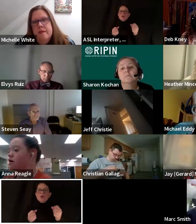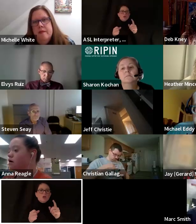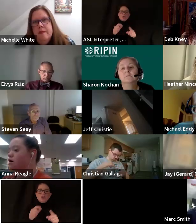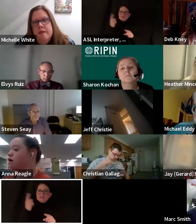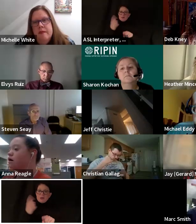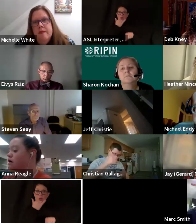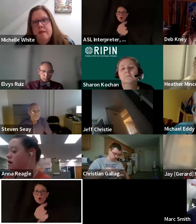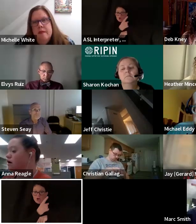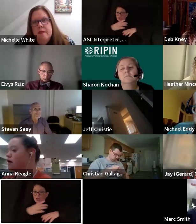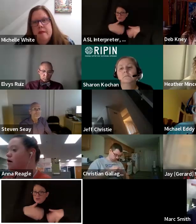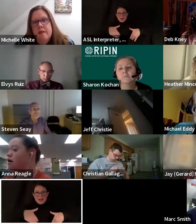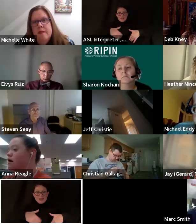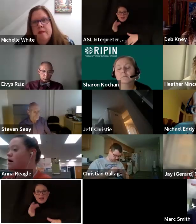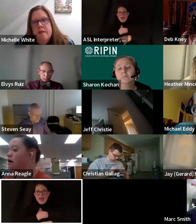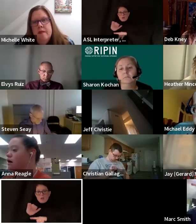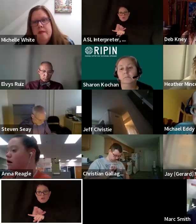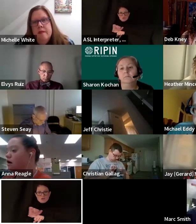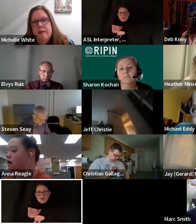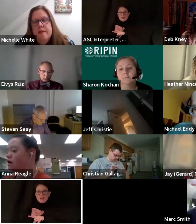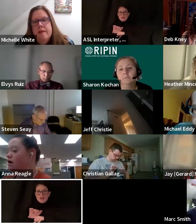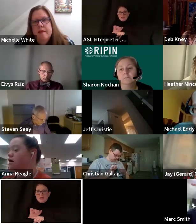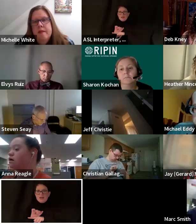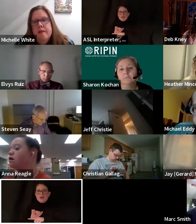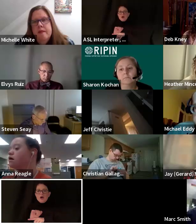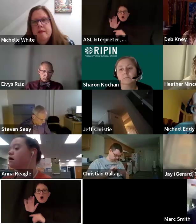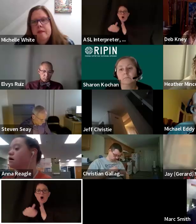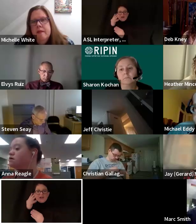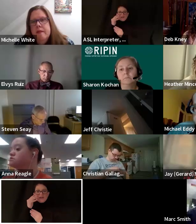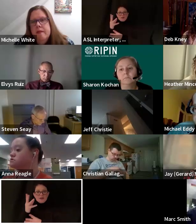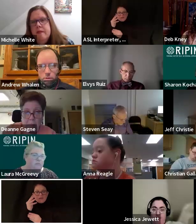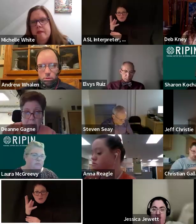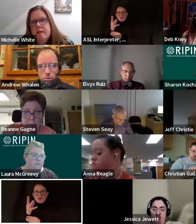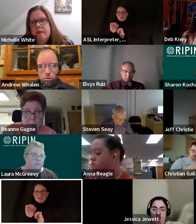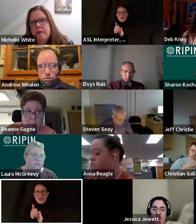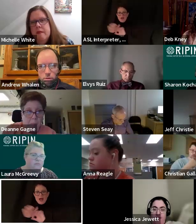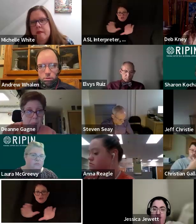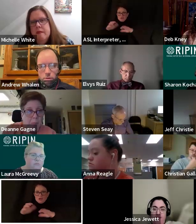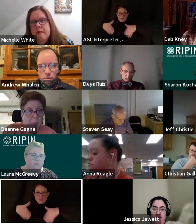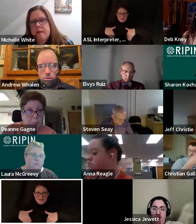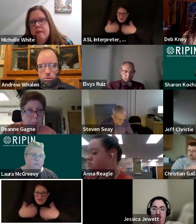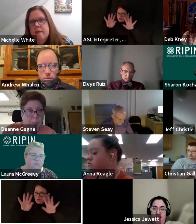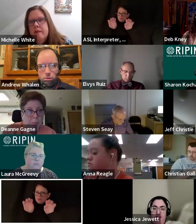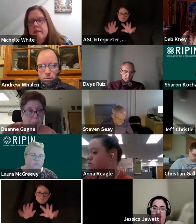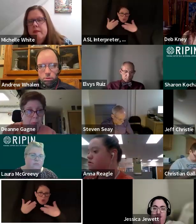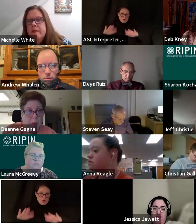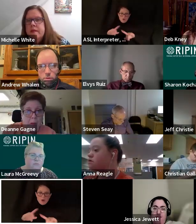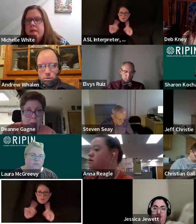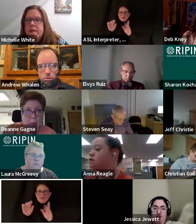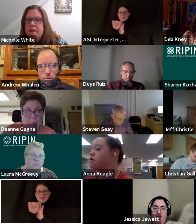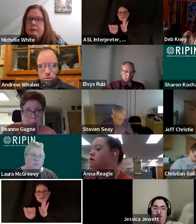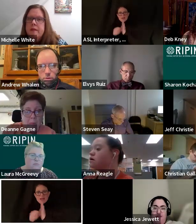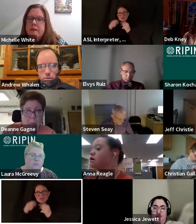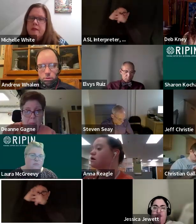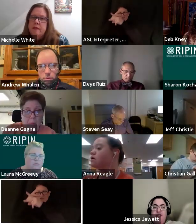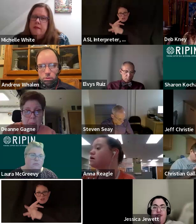gonna be getting a phone call yet because our training, there wasn't all the information about how to do it yet. Like the training, as we said, because the state was still